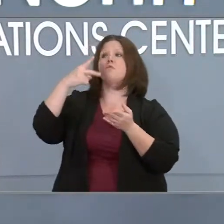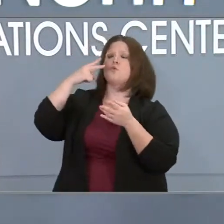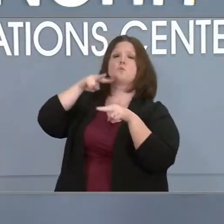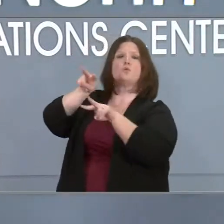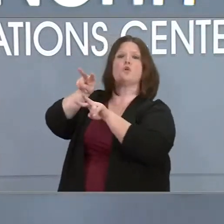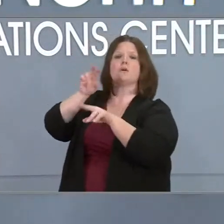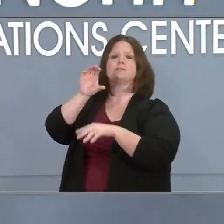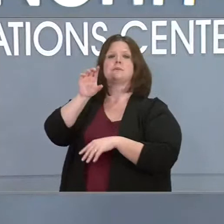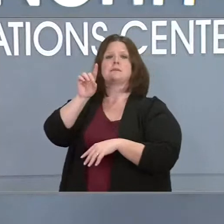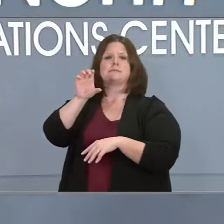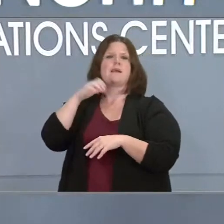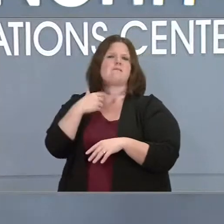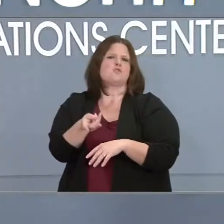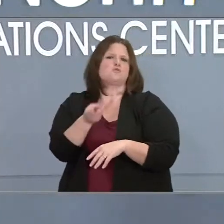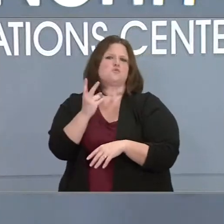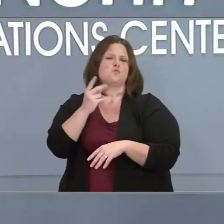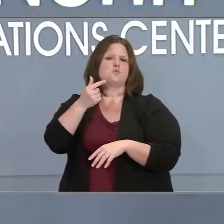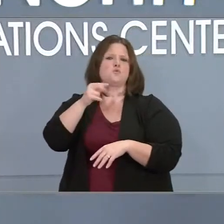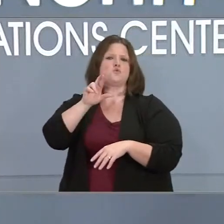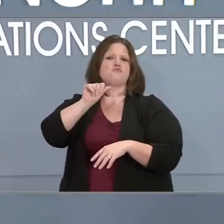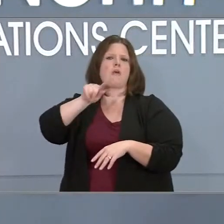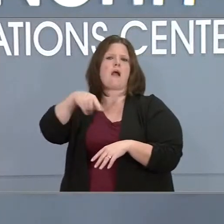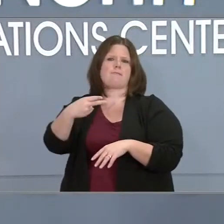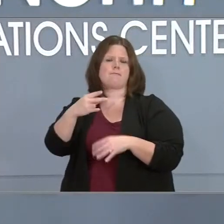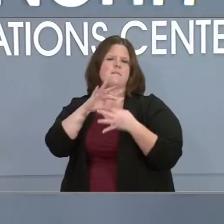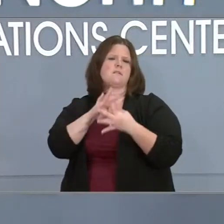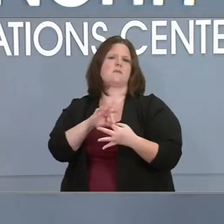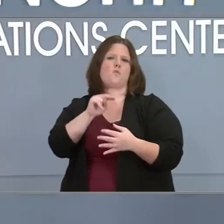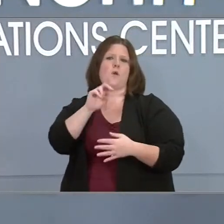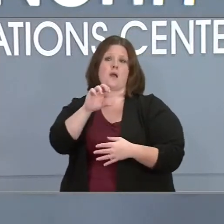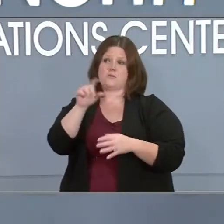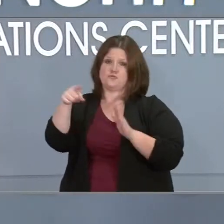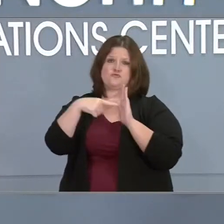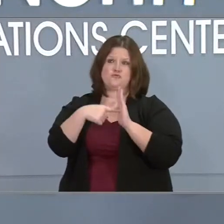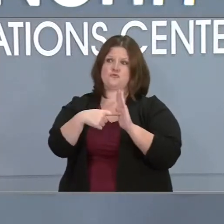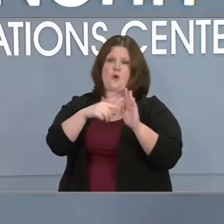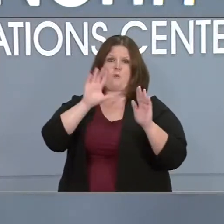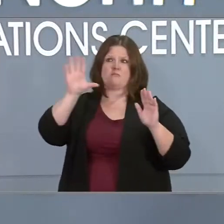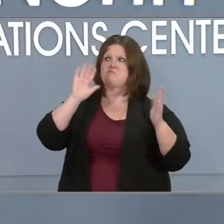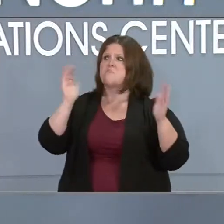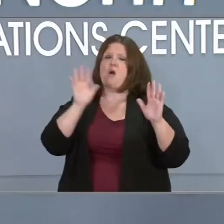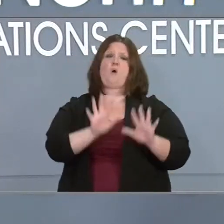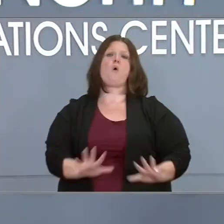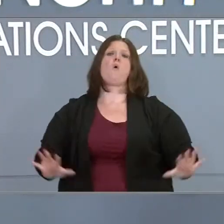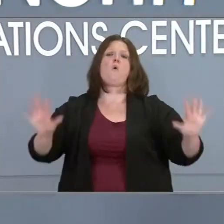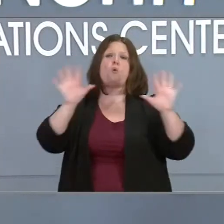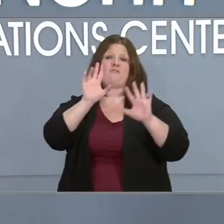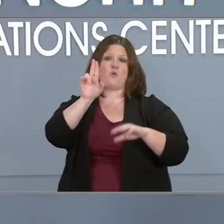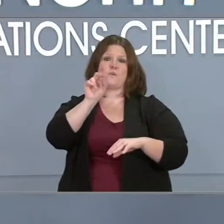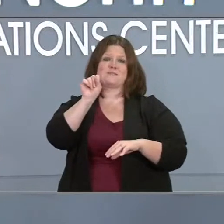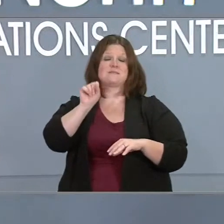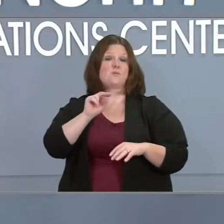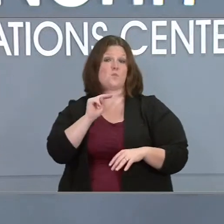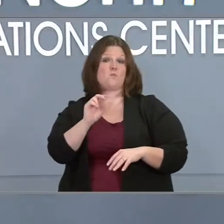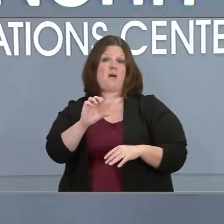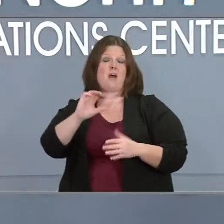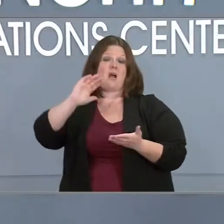2 graphs showing that North Carolina was among the lowest states in COVID deaths